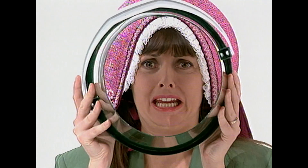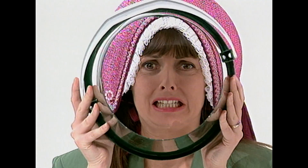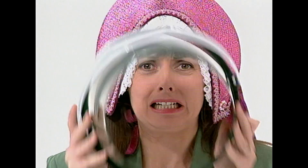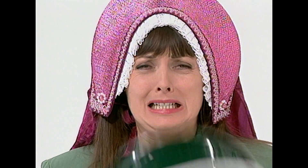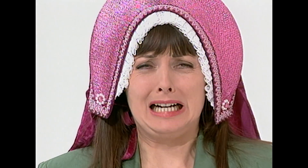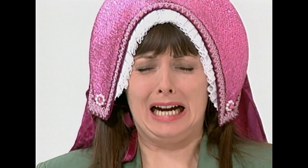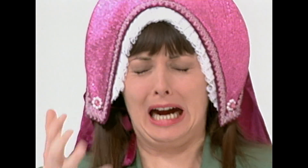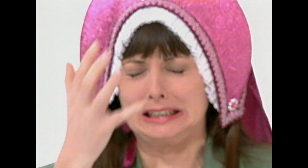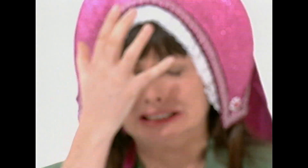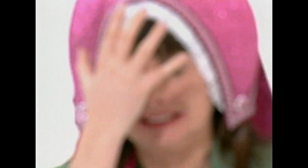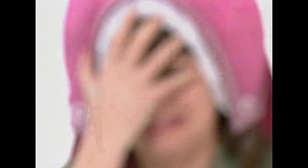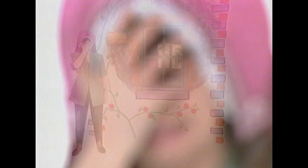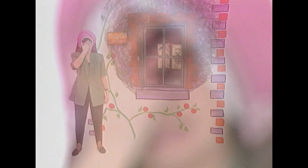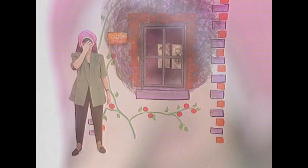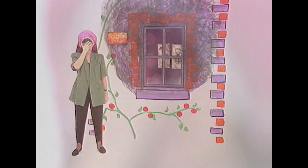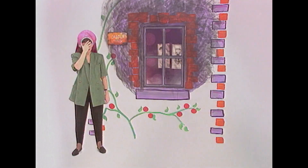bucket!